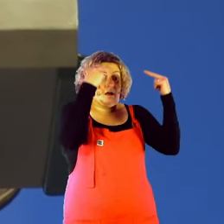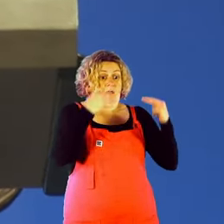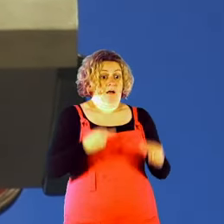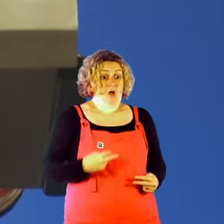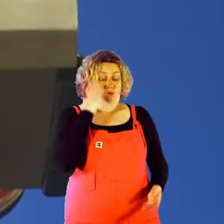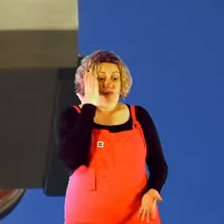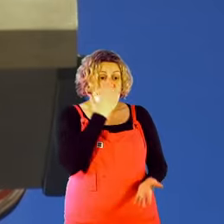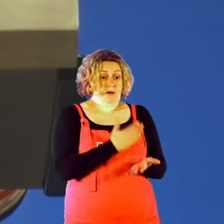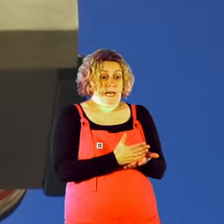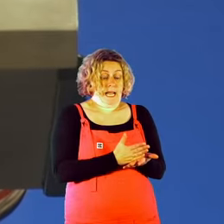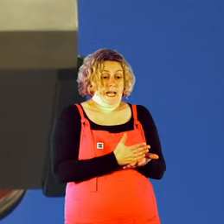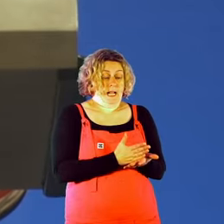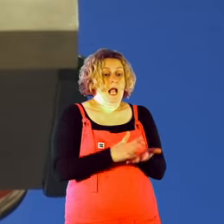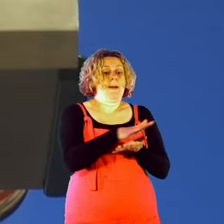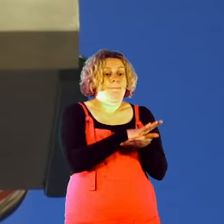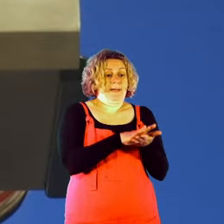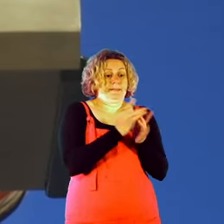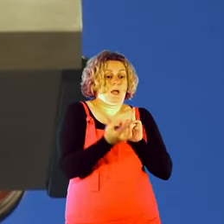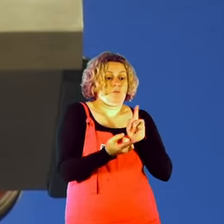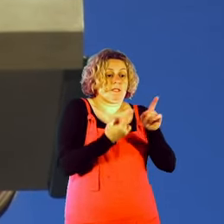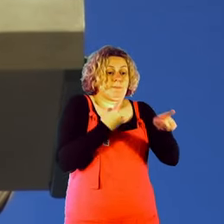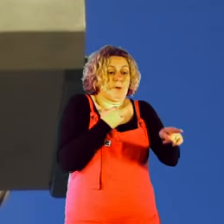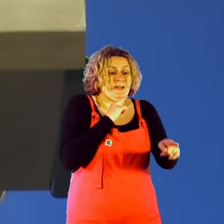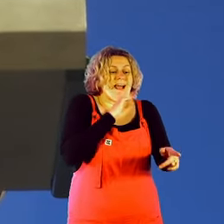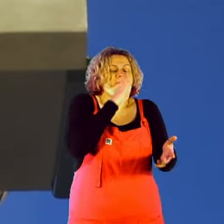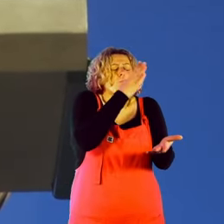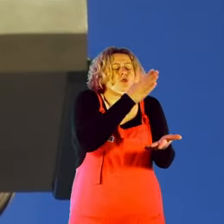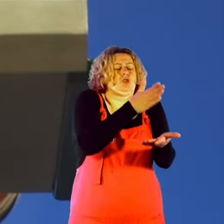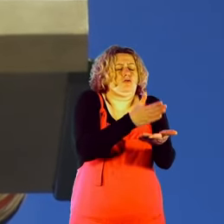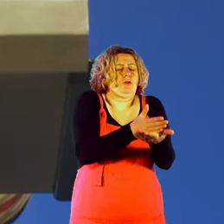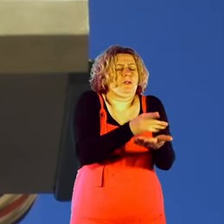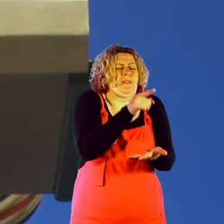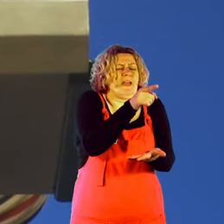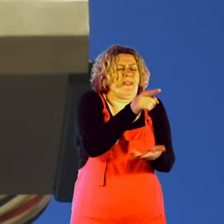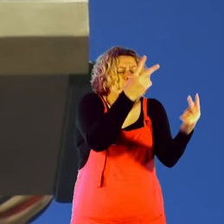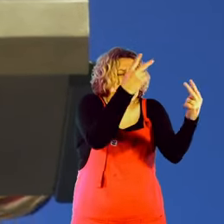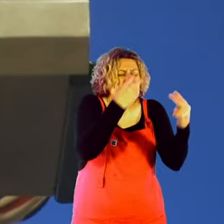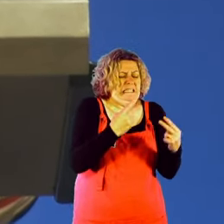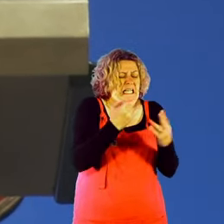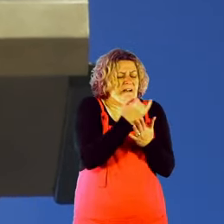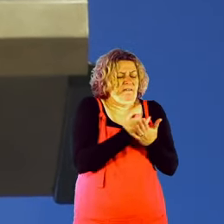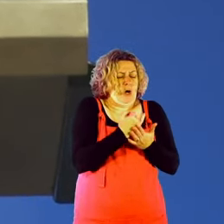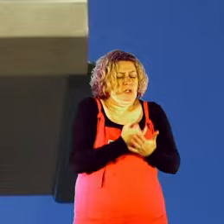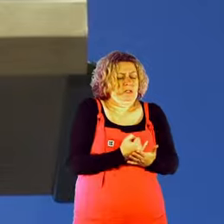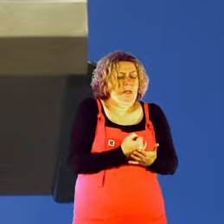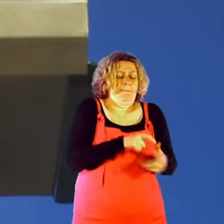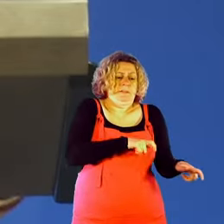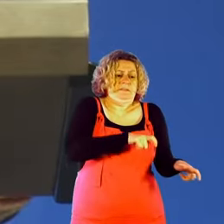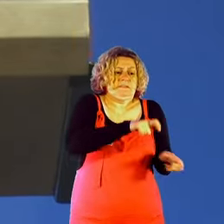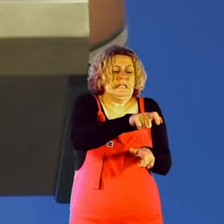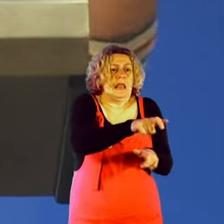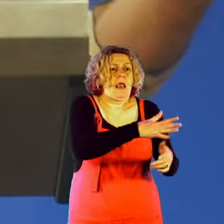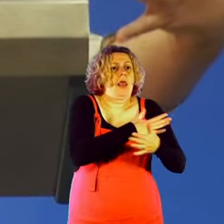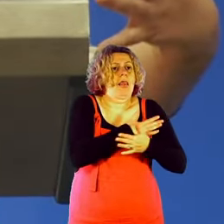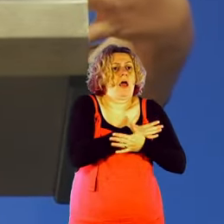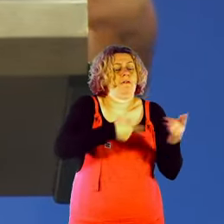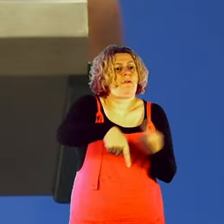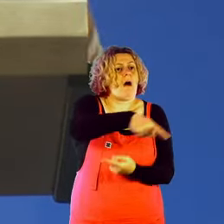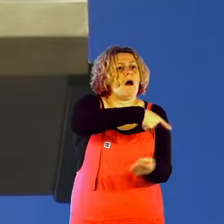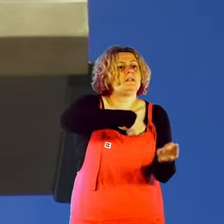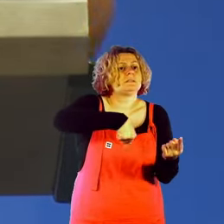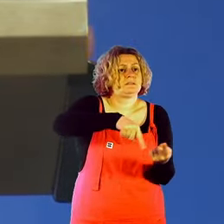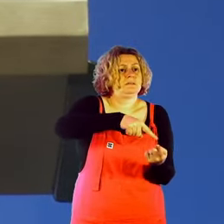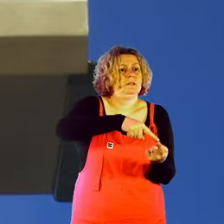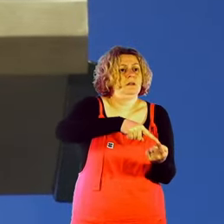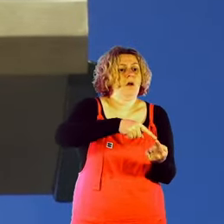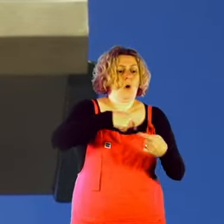have to trust that somehow they will still love us anyway. The more we share with them our hopes and our dreams,